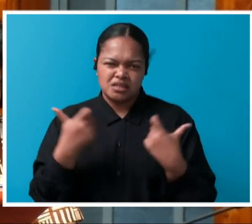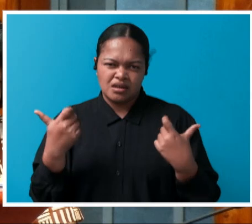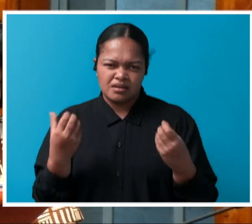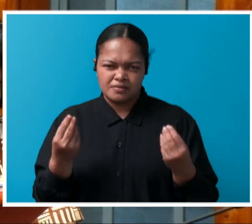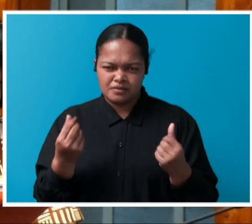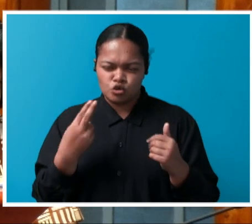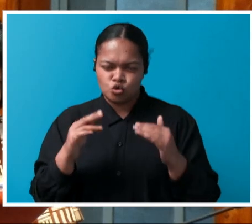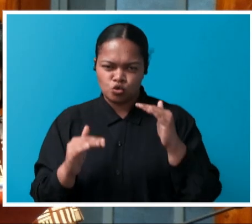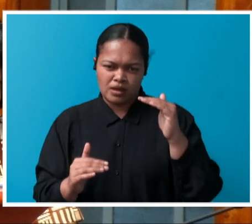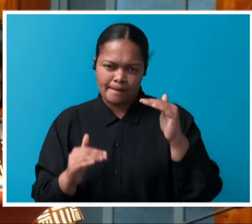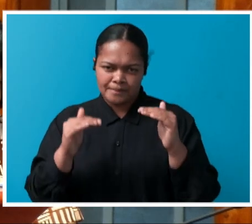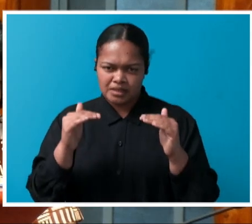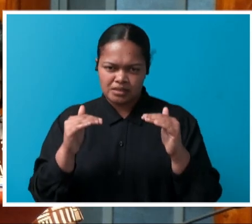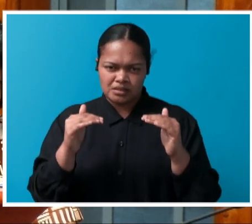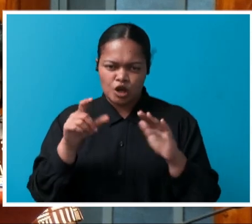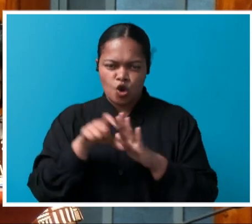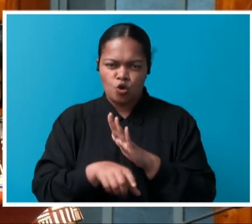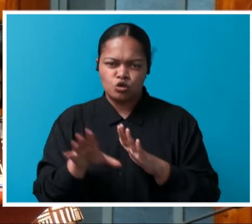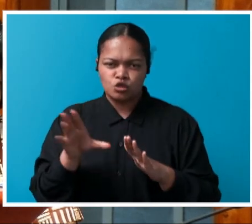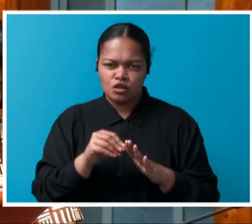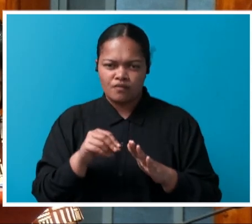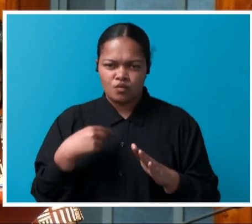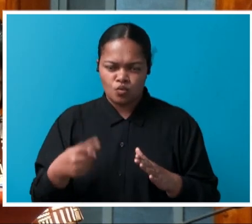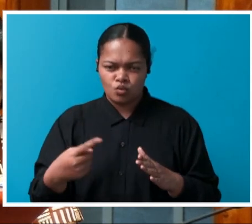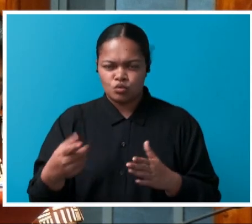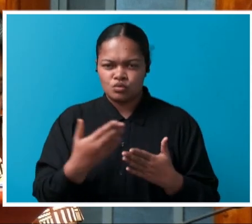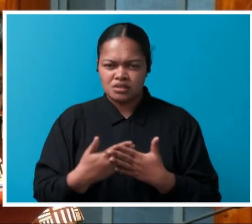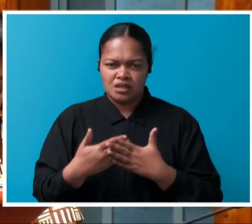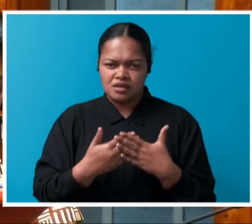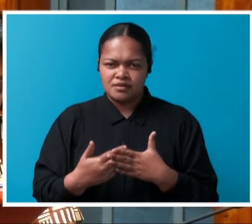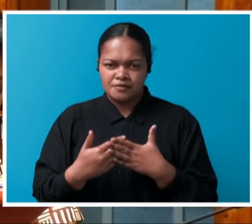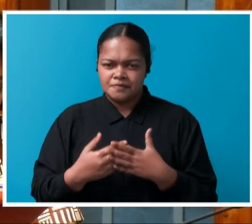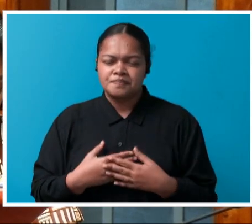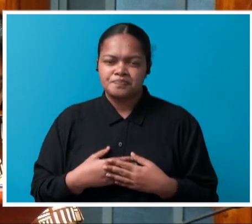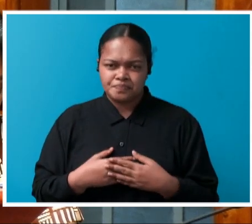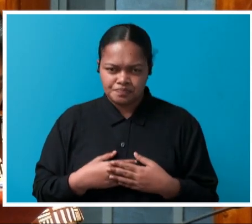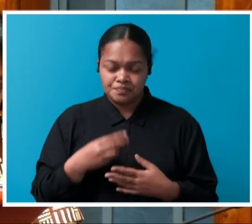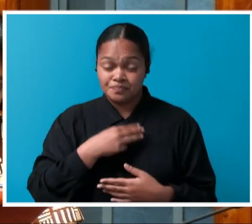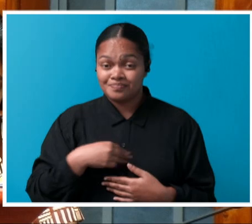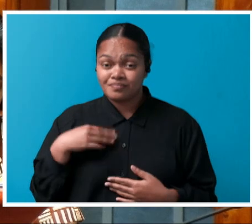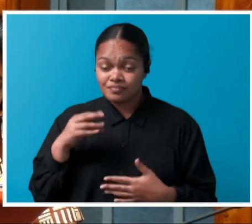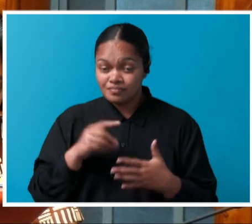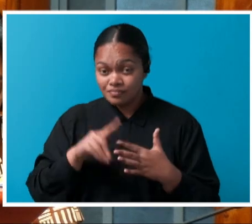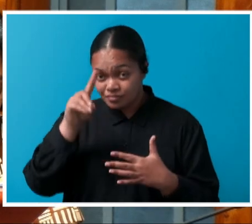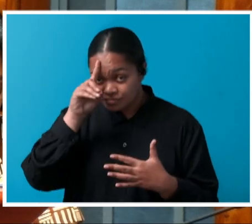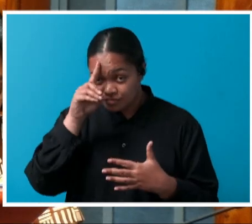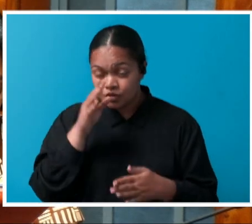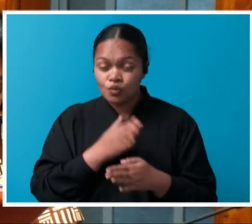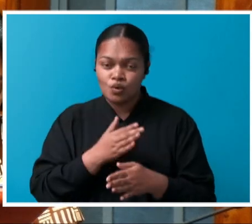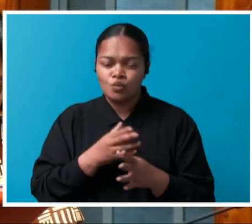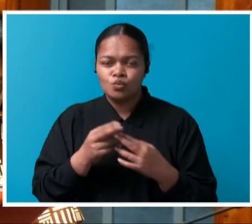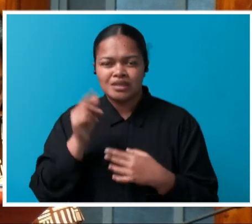meet further the cost of attaining further studies. The Ministry of Education is working with